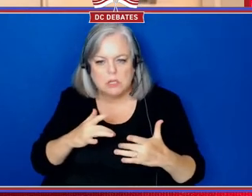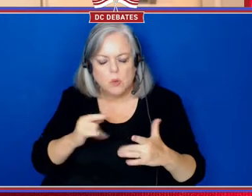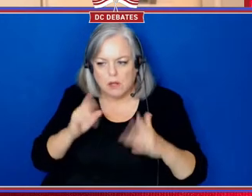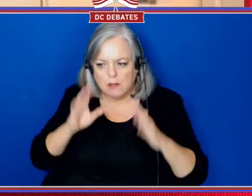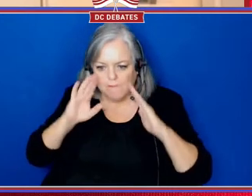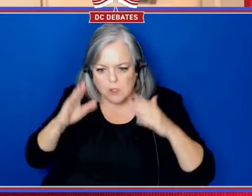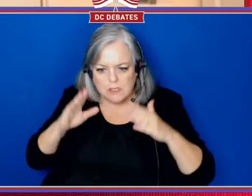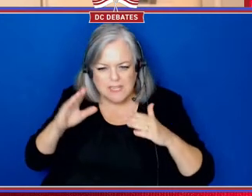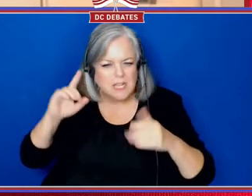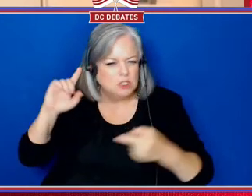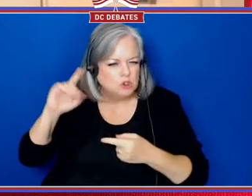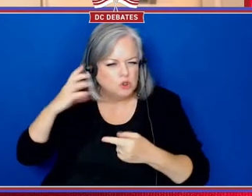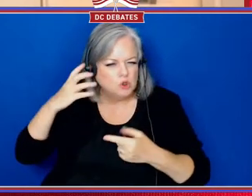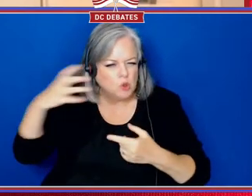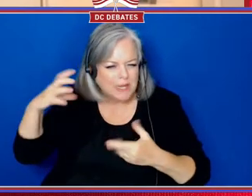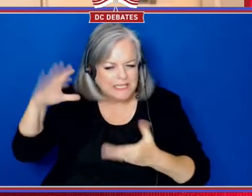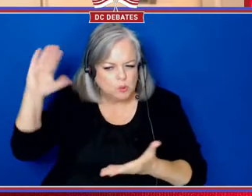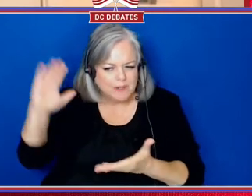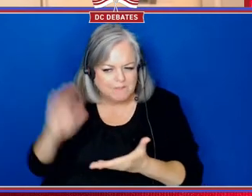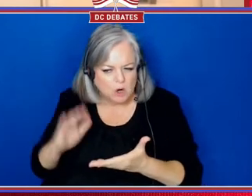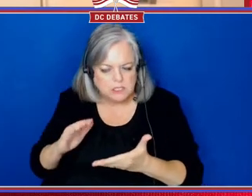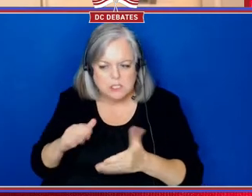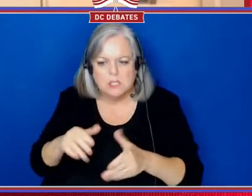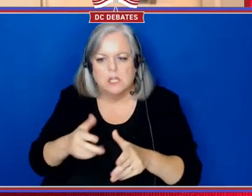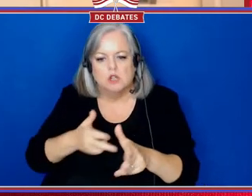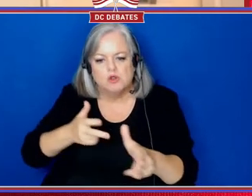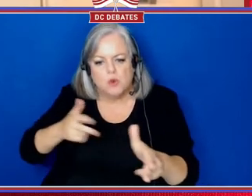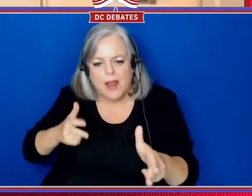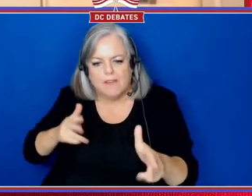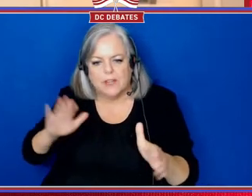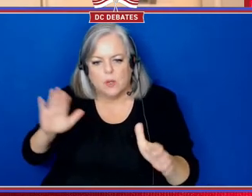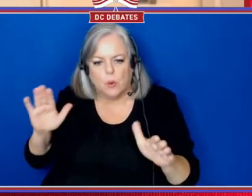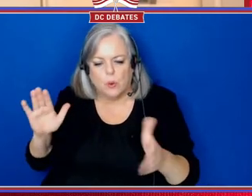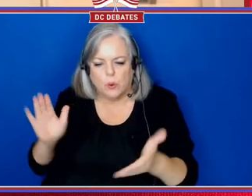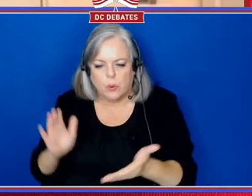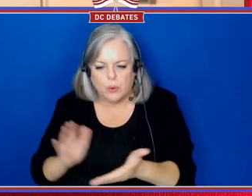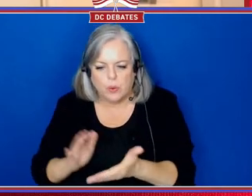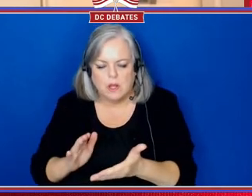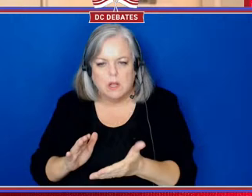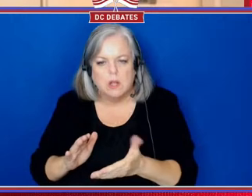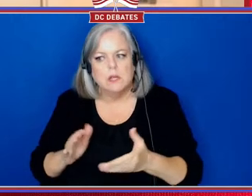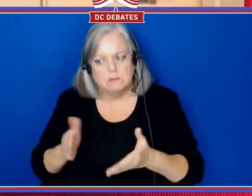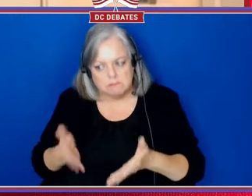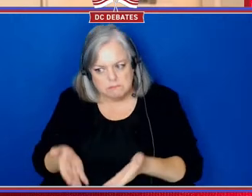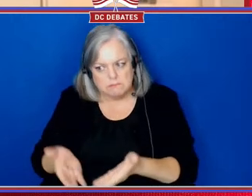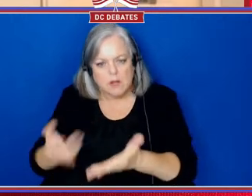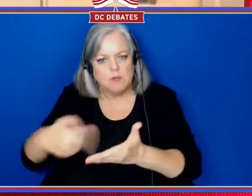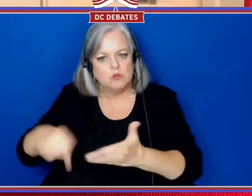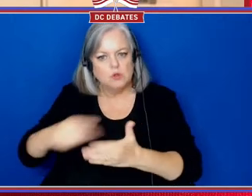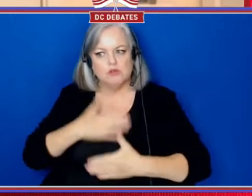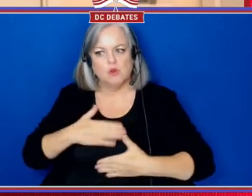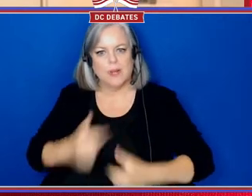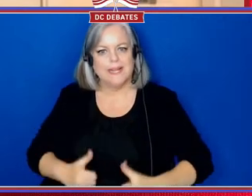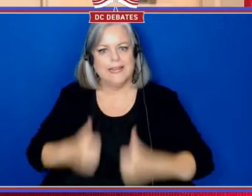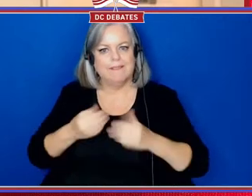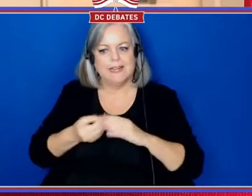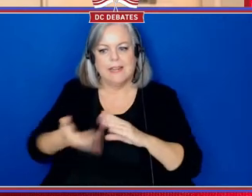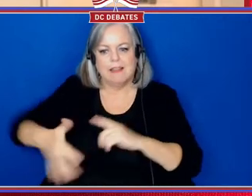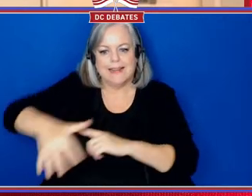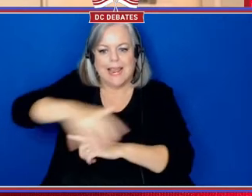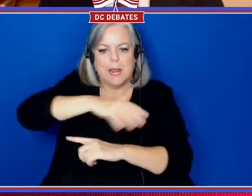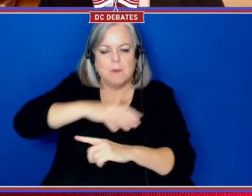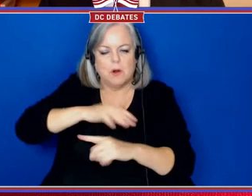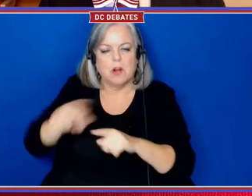calming measures to make sure that they too can enjoy living in their neighborhood, but also enjoy the return of the